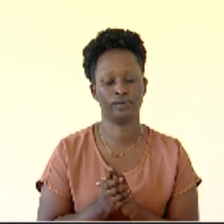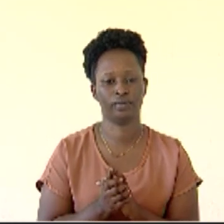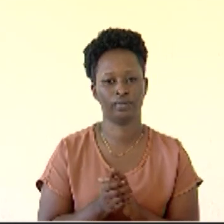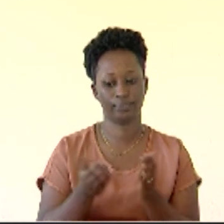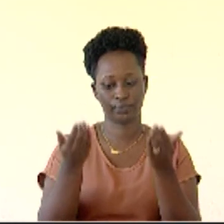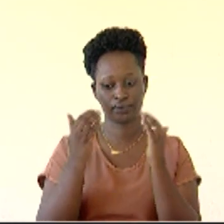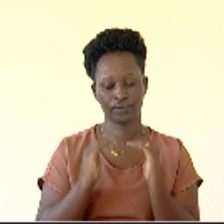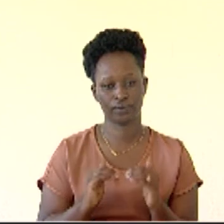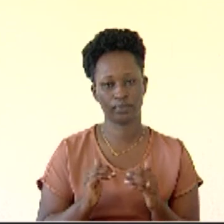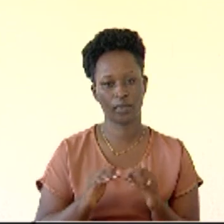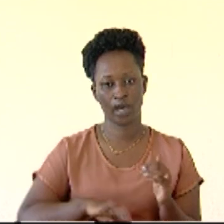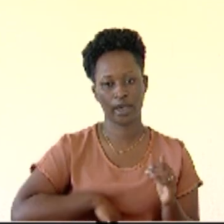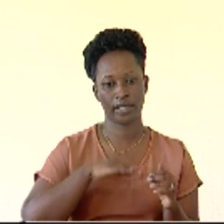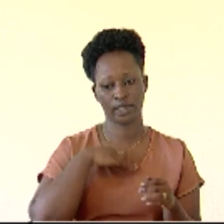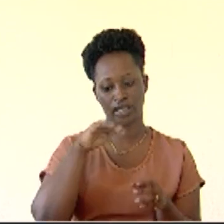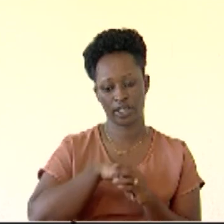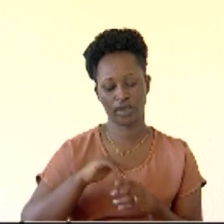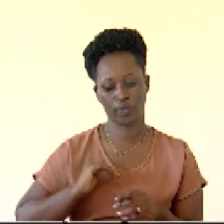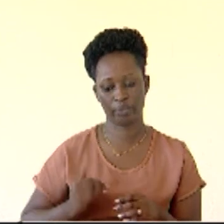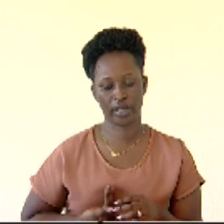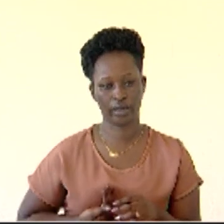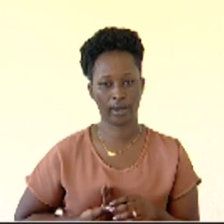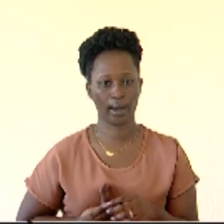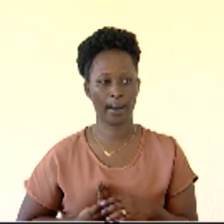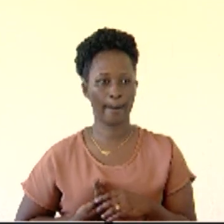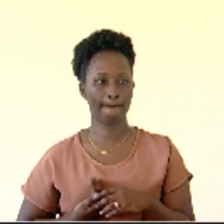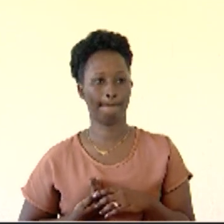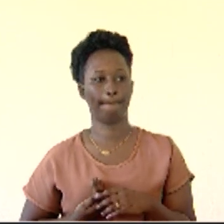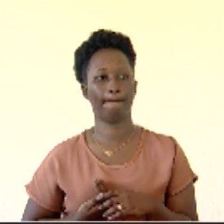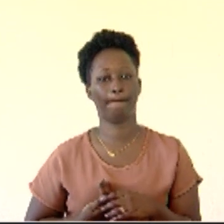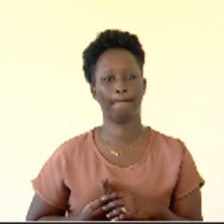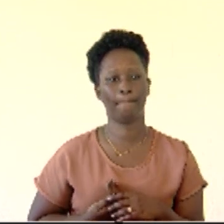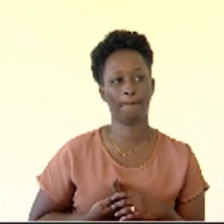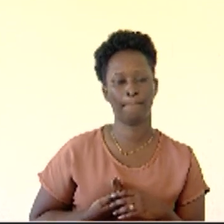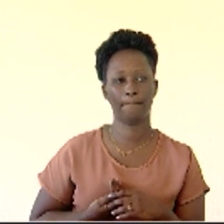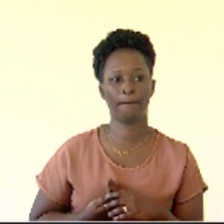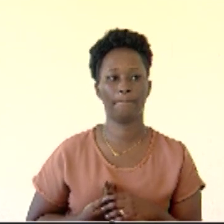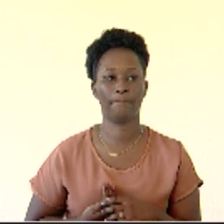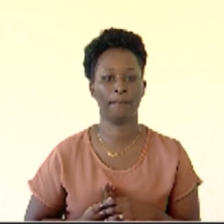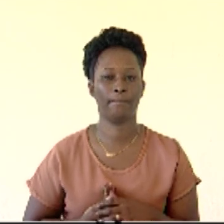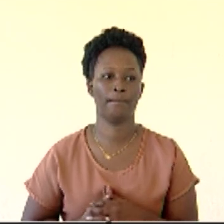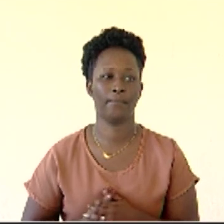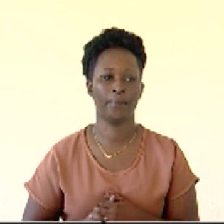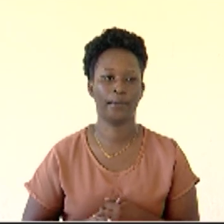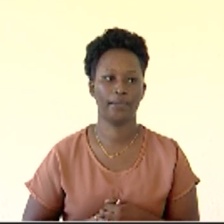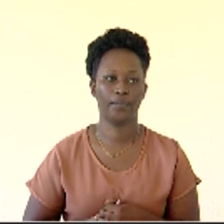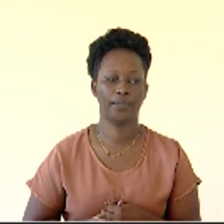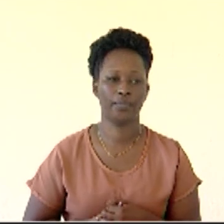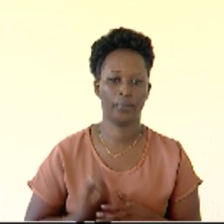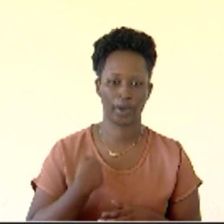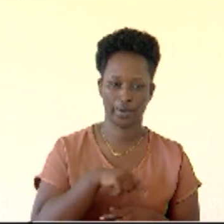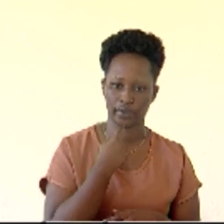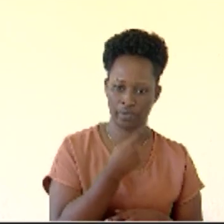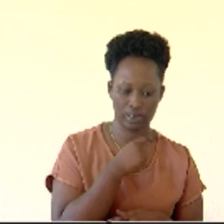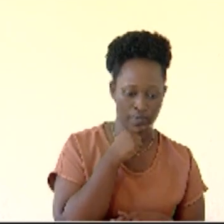Let me have aging now. What will happen to male? Talk about the common sexual dysfunction in